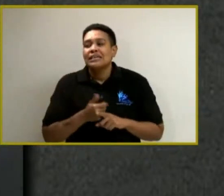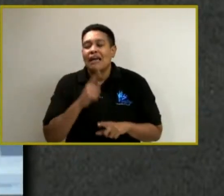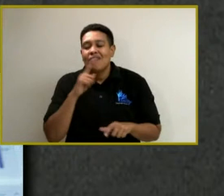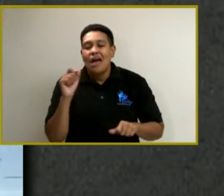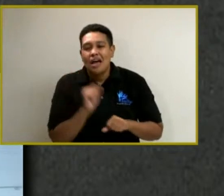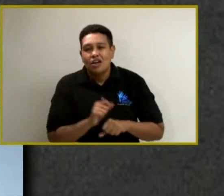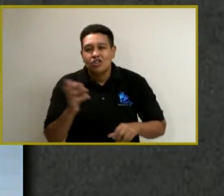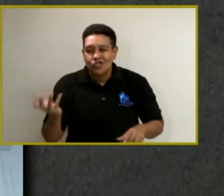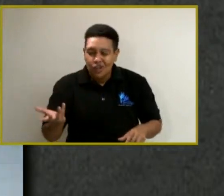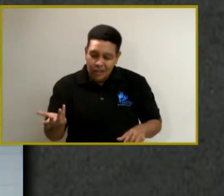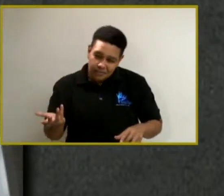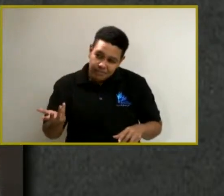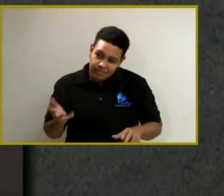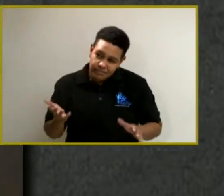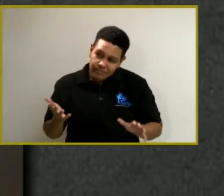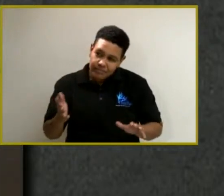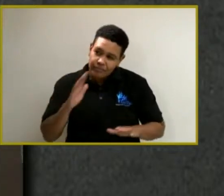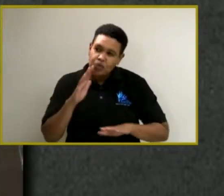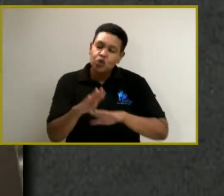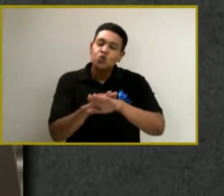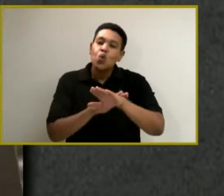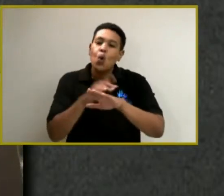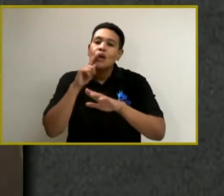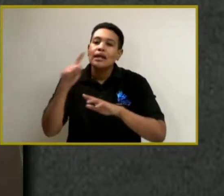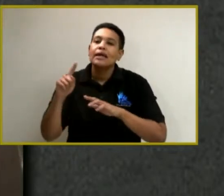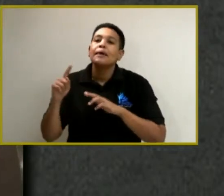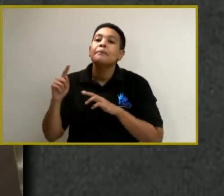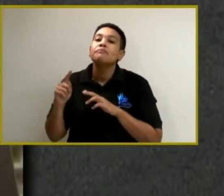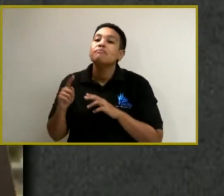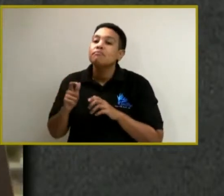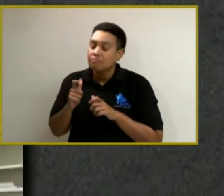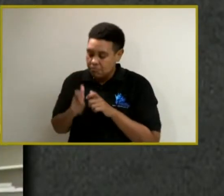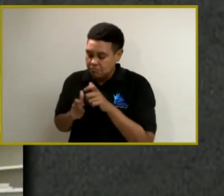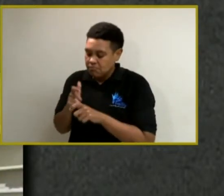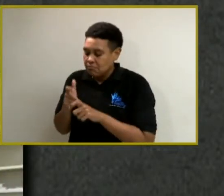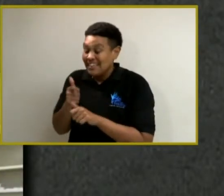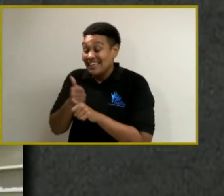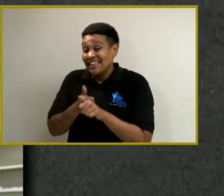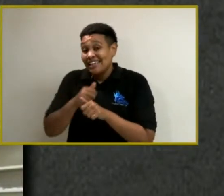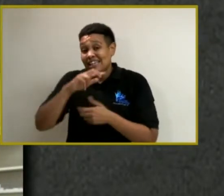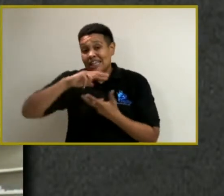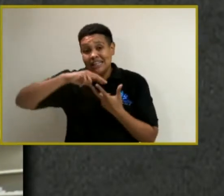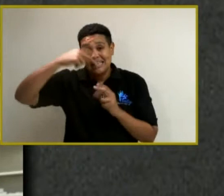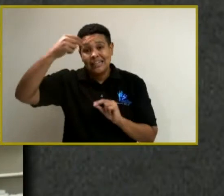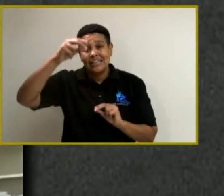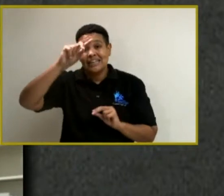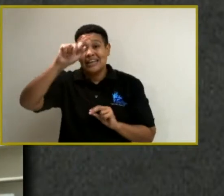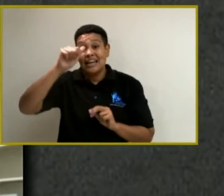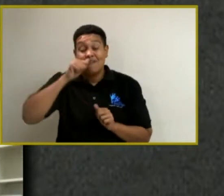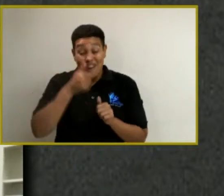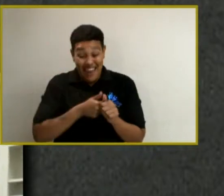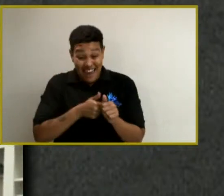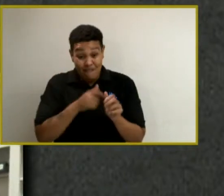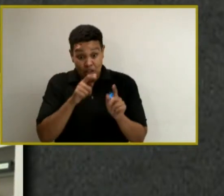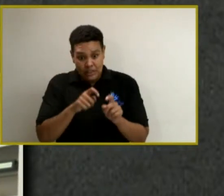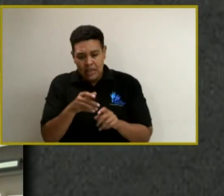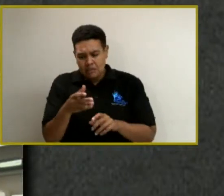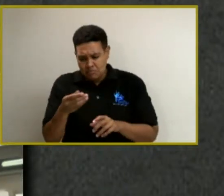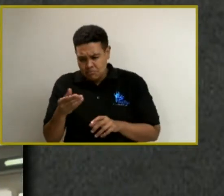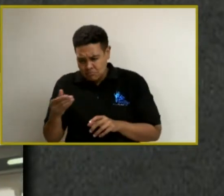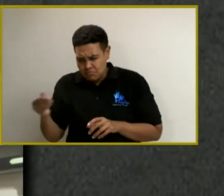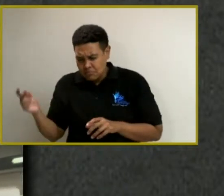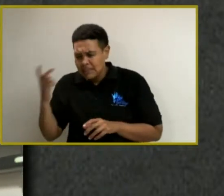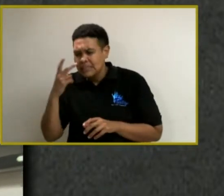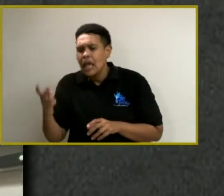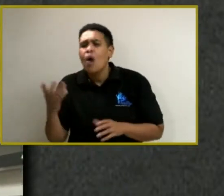actually slowly building each DNA strand for each sample, and as it does this, it's able to see